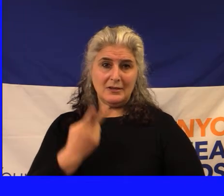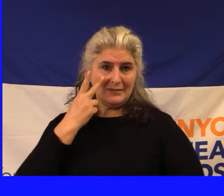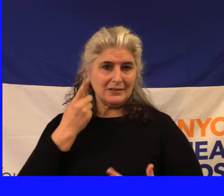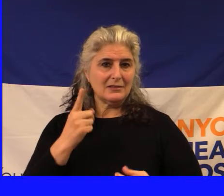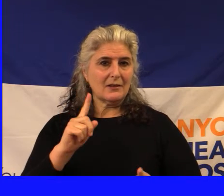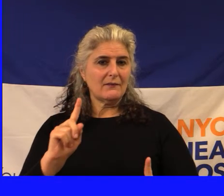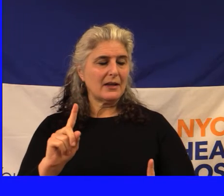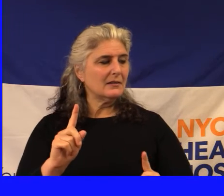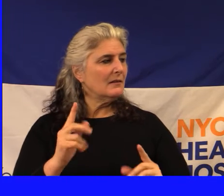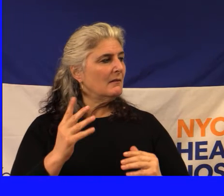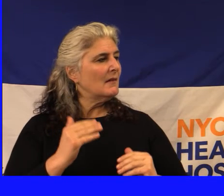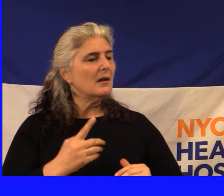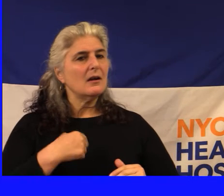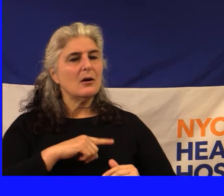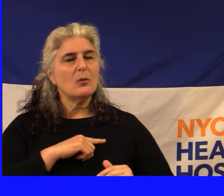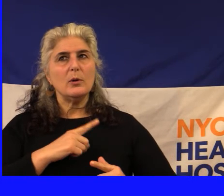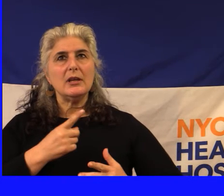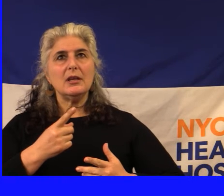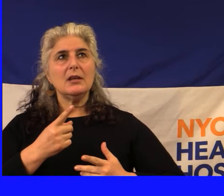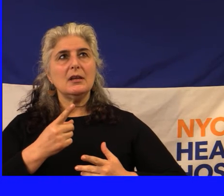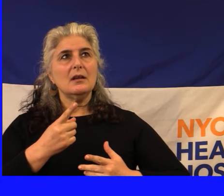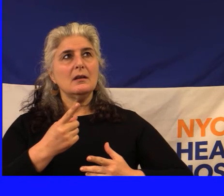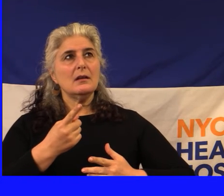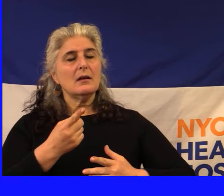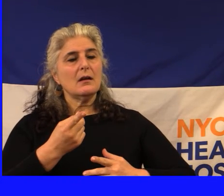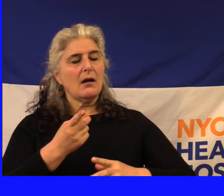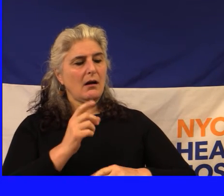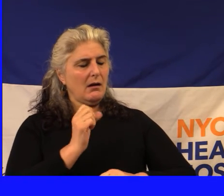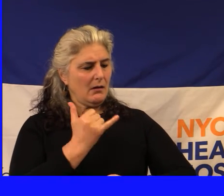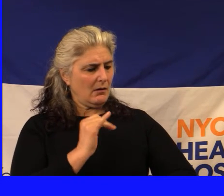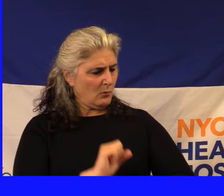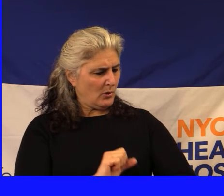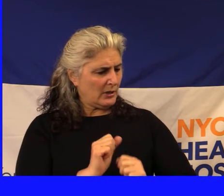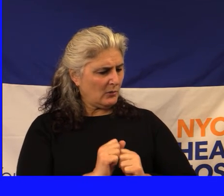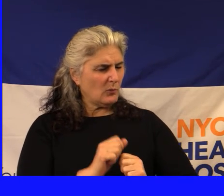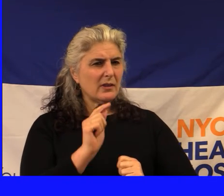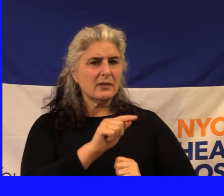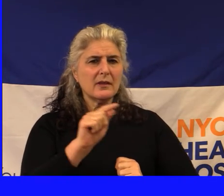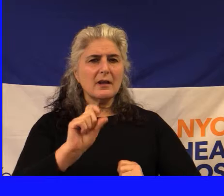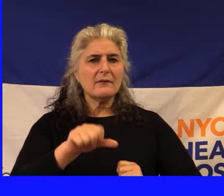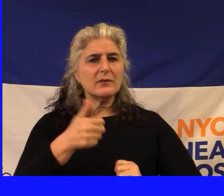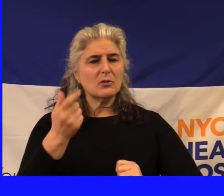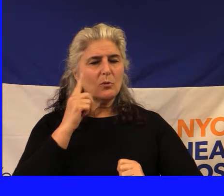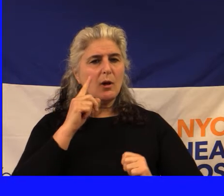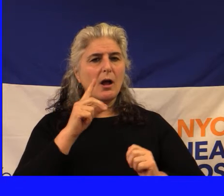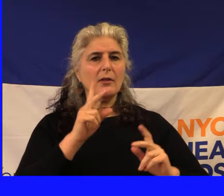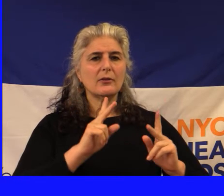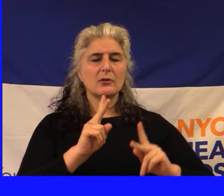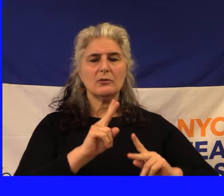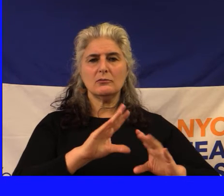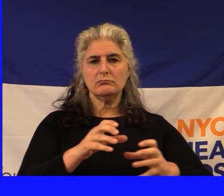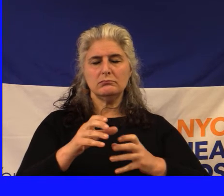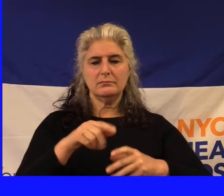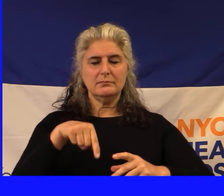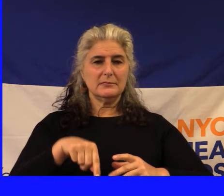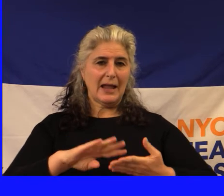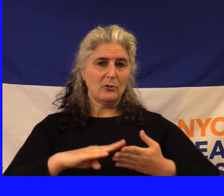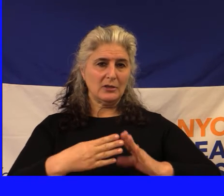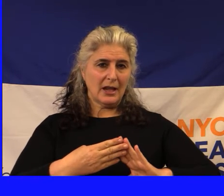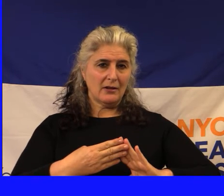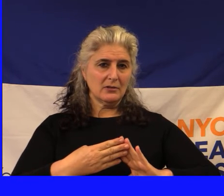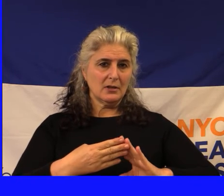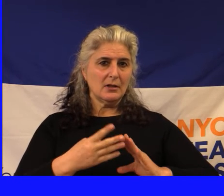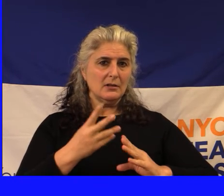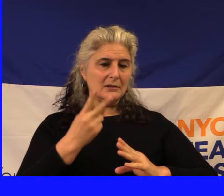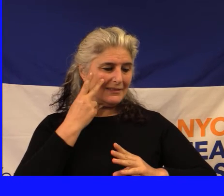are working with a couple of other players downtown to look at if this is something